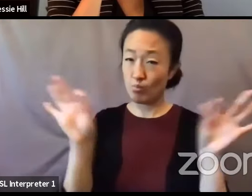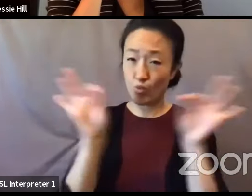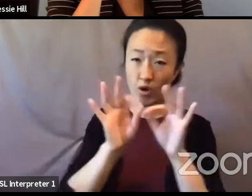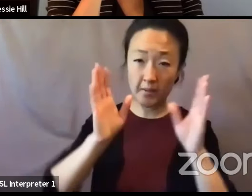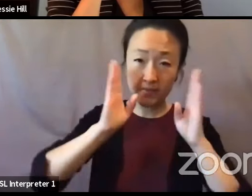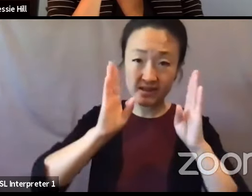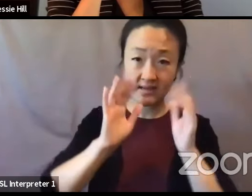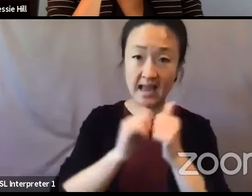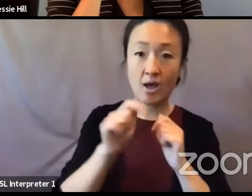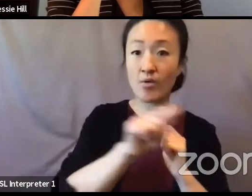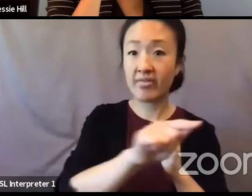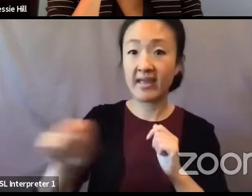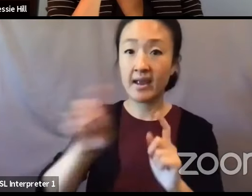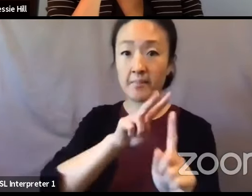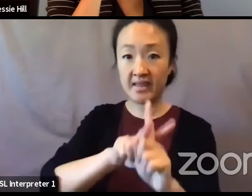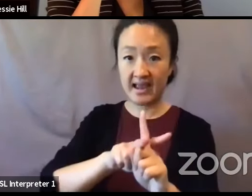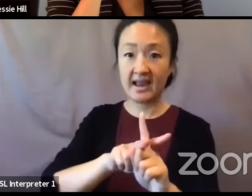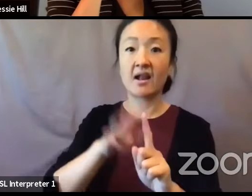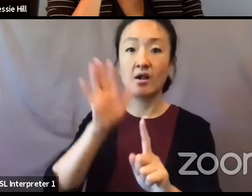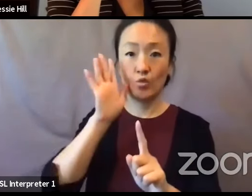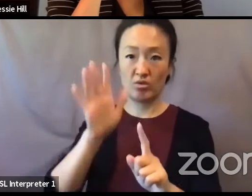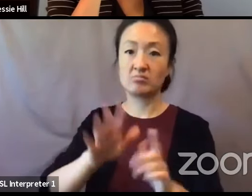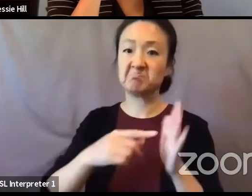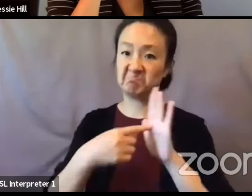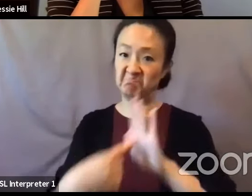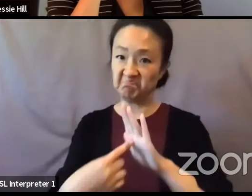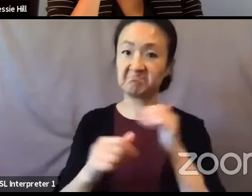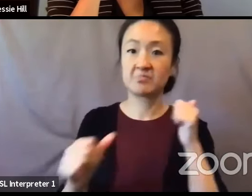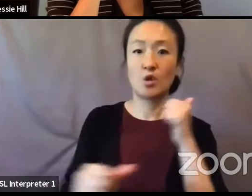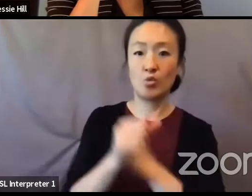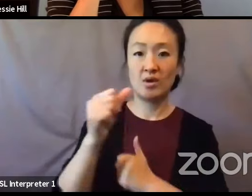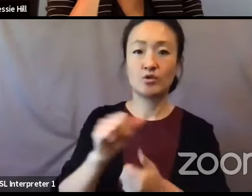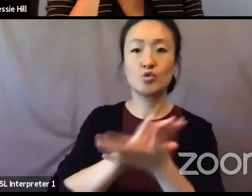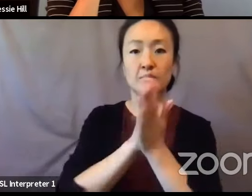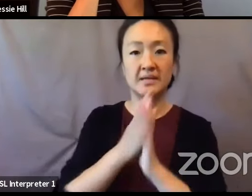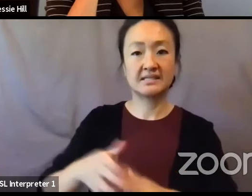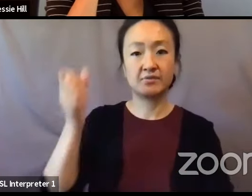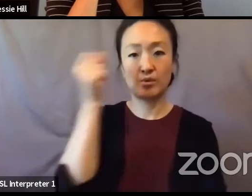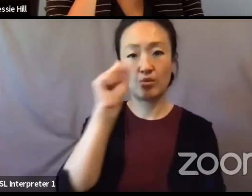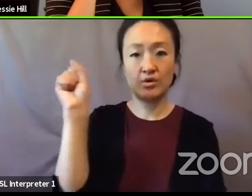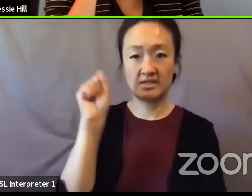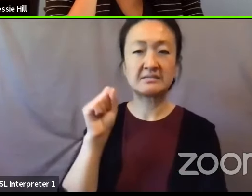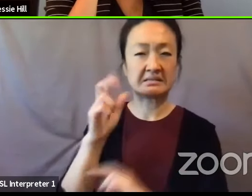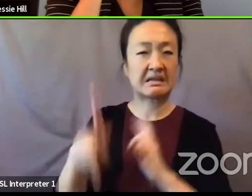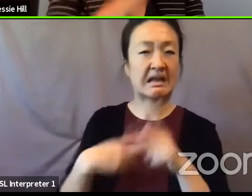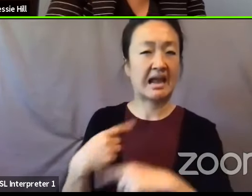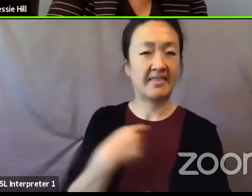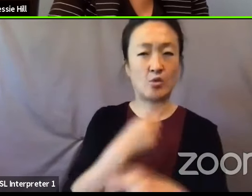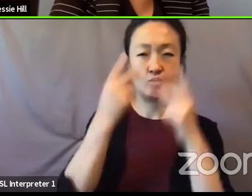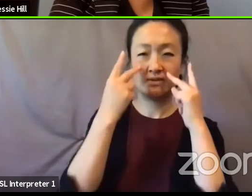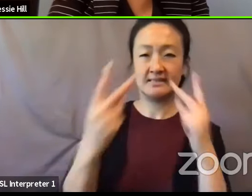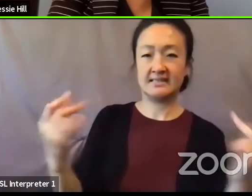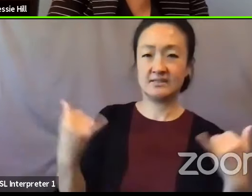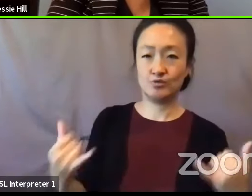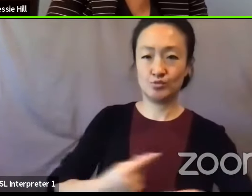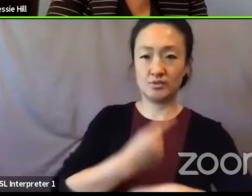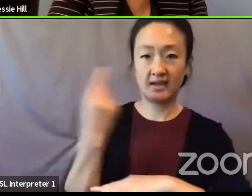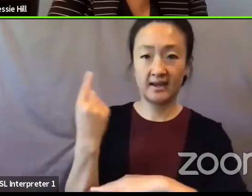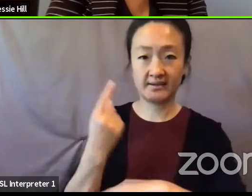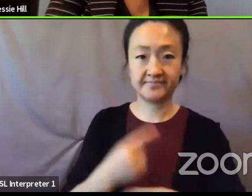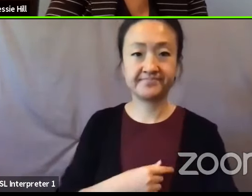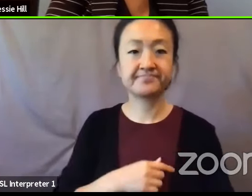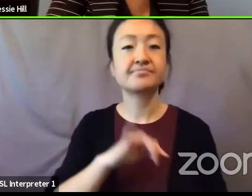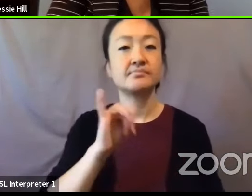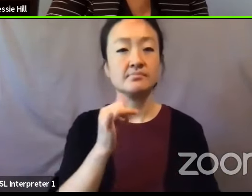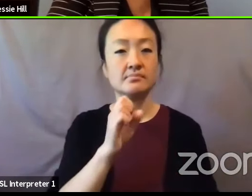actually pose a threat to peaceful protests of the sort that we're seeing today. Yeah, I'm glad you brought that up. It's